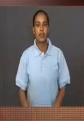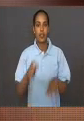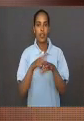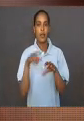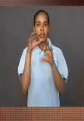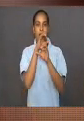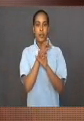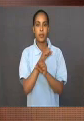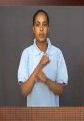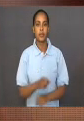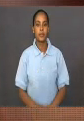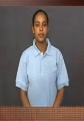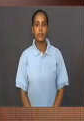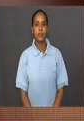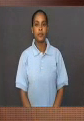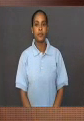Time's up.